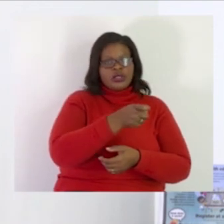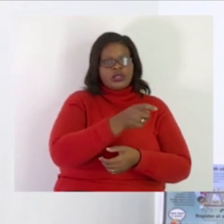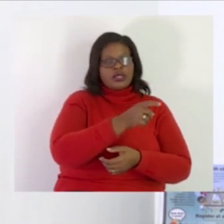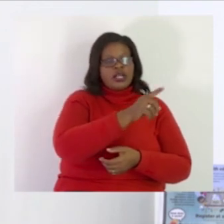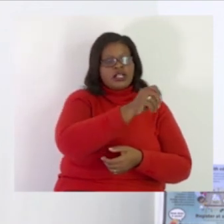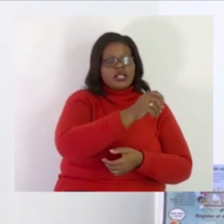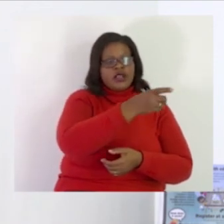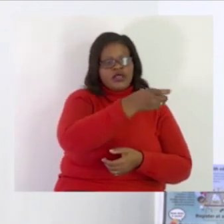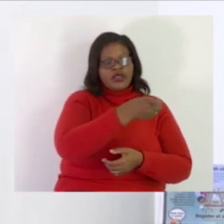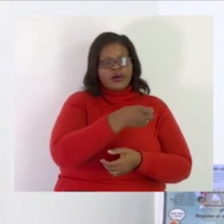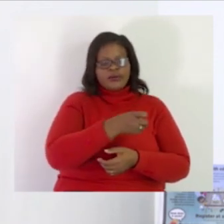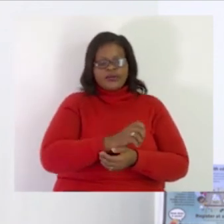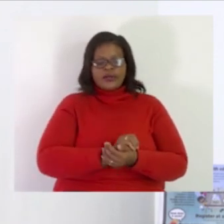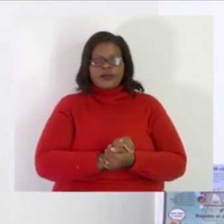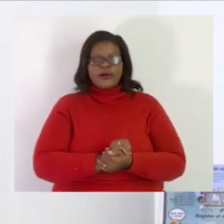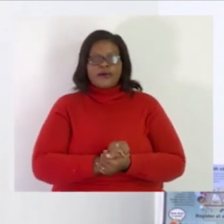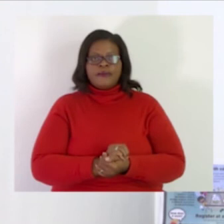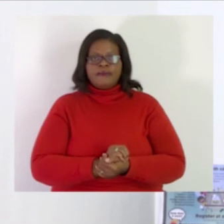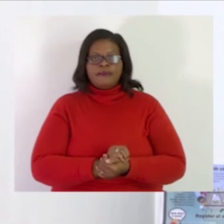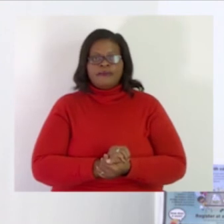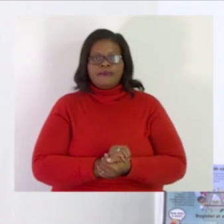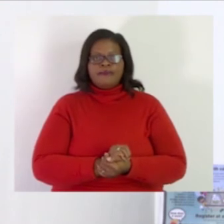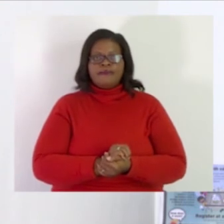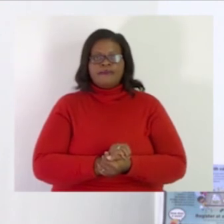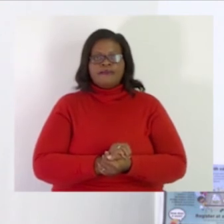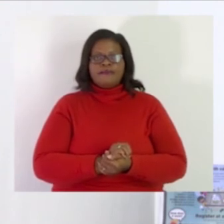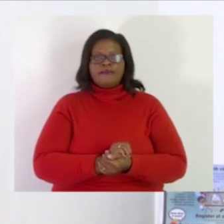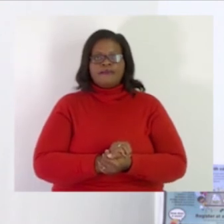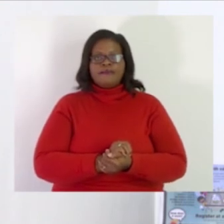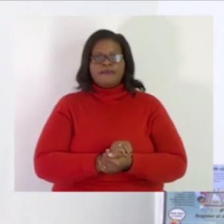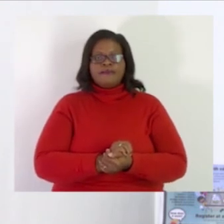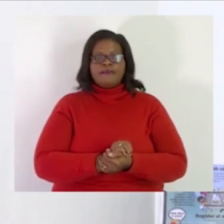and a 10, capital T,